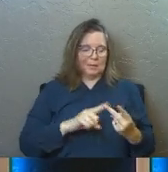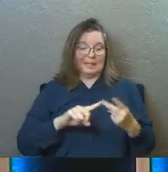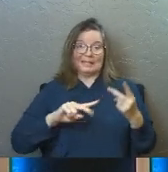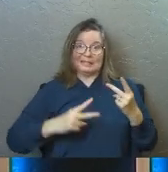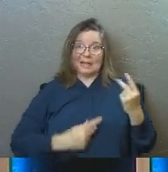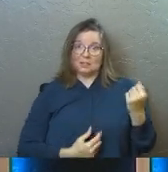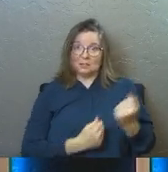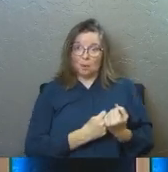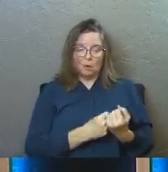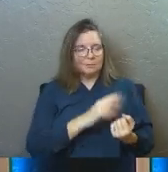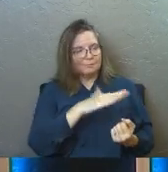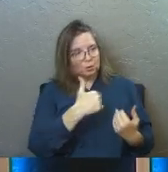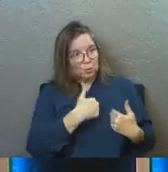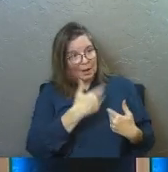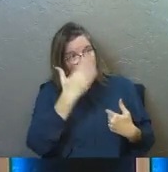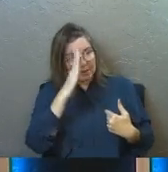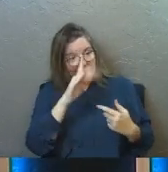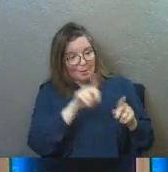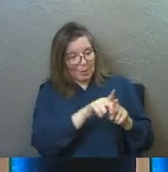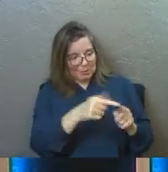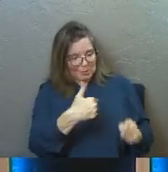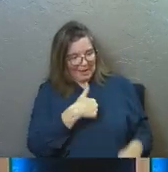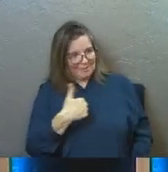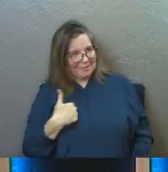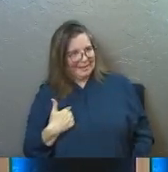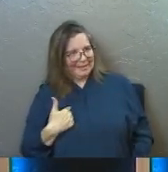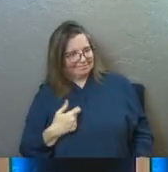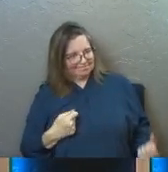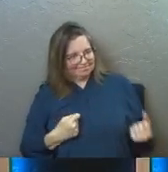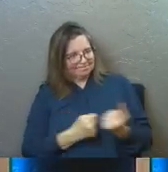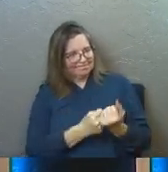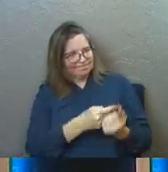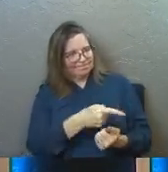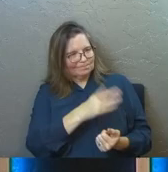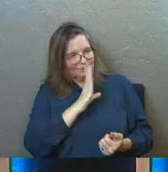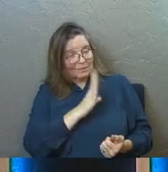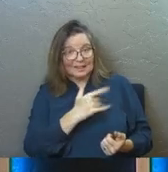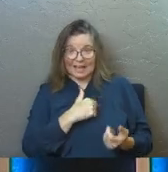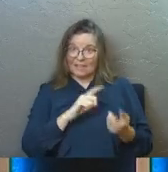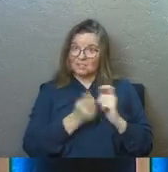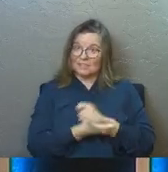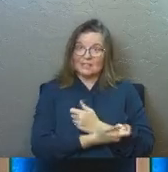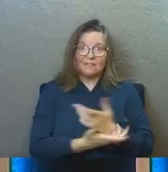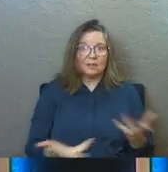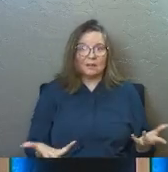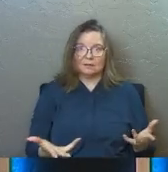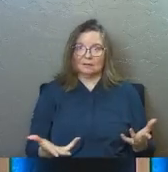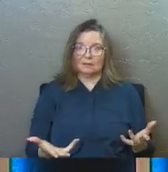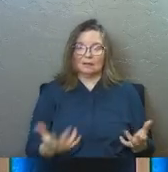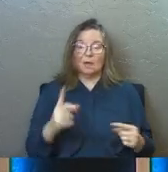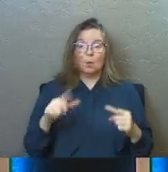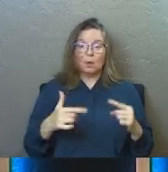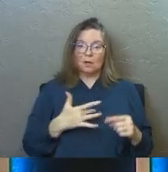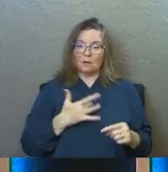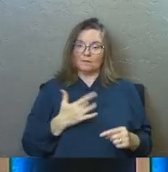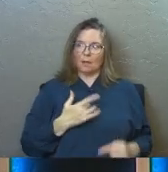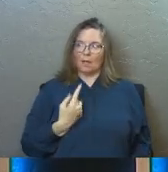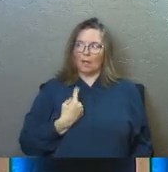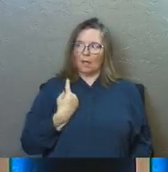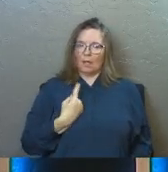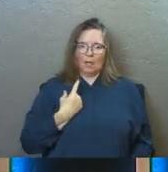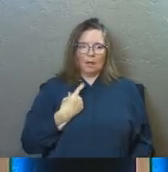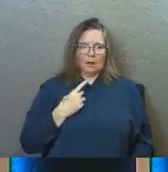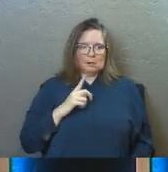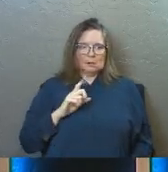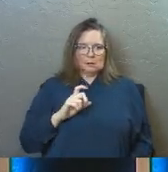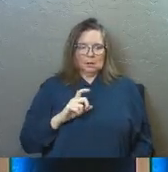second support, he says, hey, you've got God, and don't forget, you've got me. I'm right here. Doesn't that change everything? When you feel like you're alone and you're